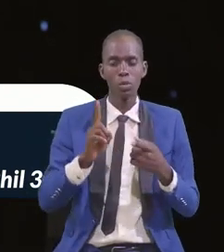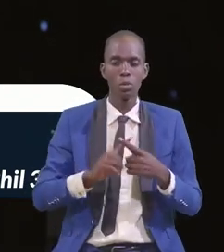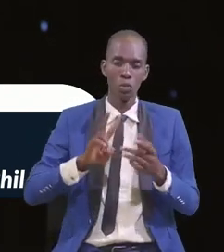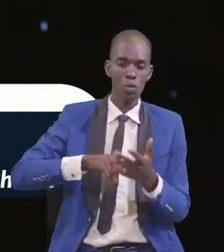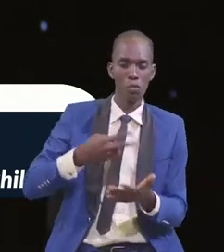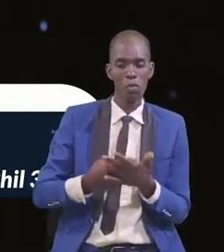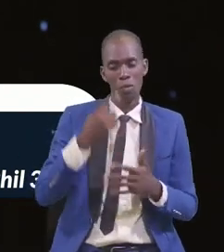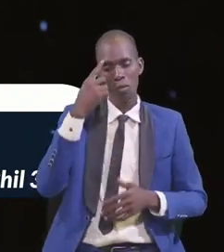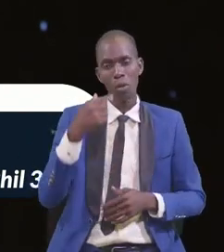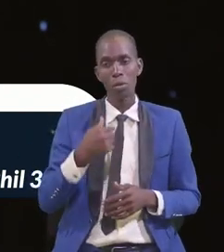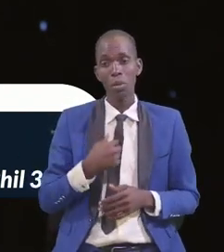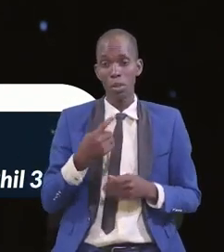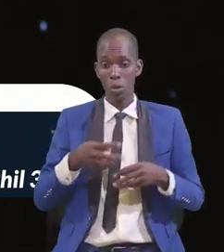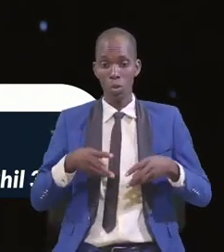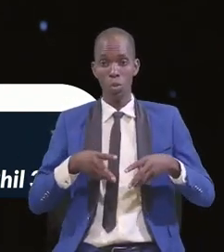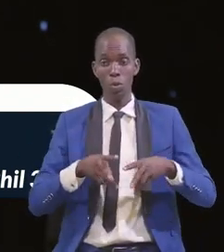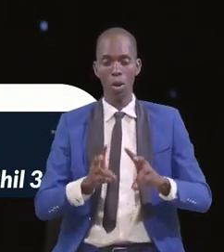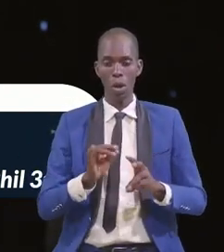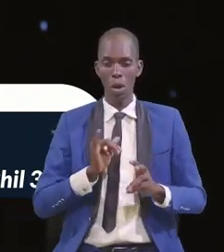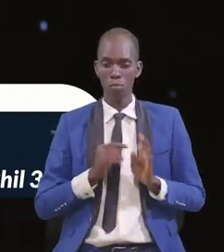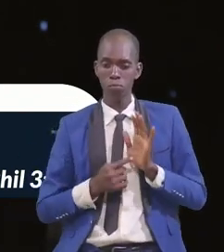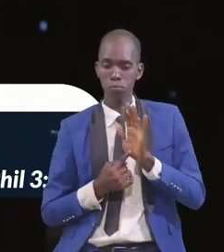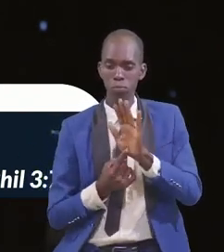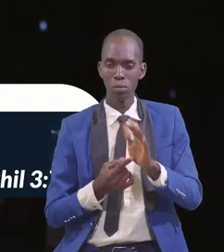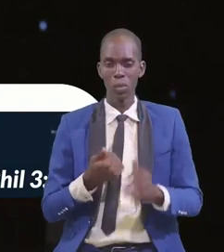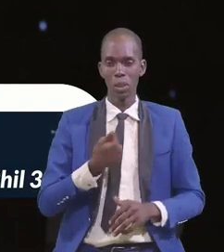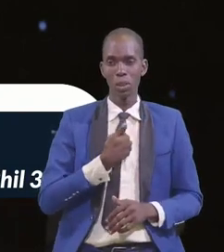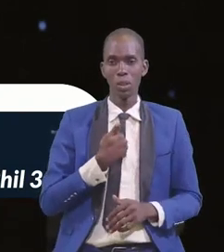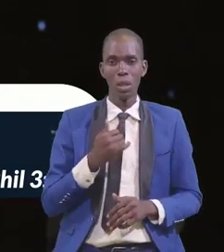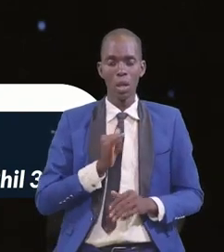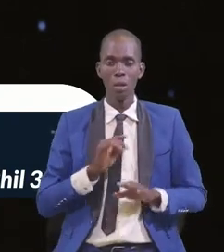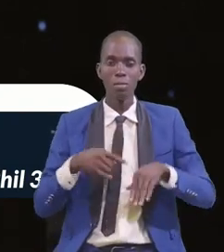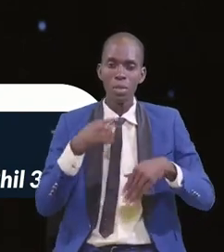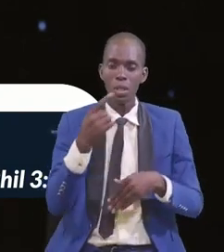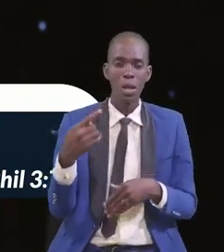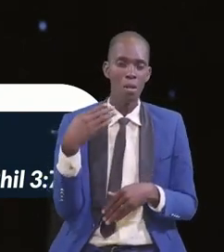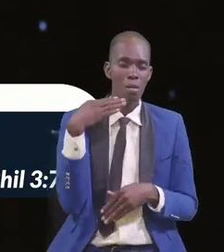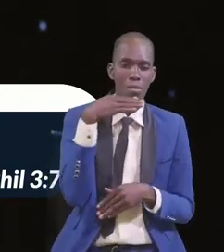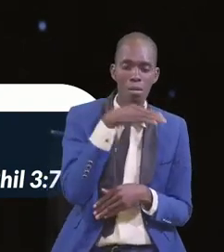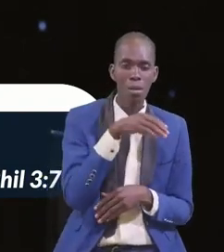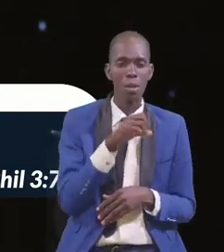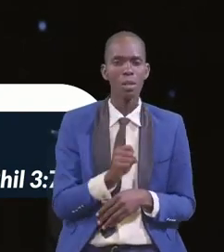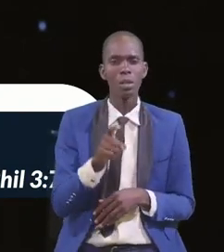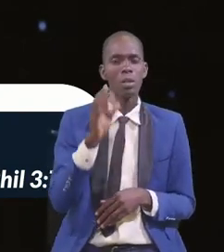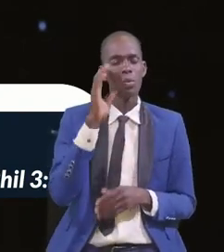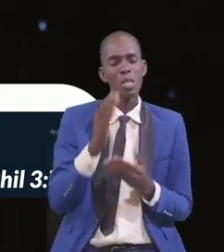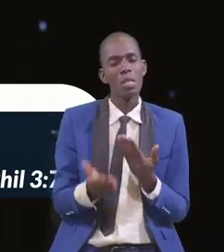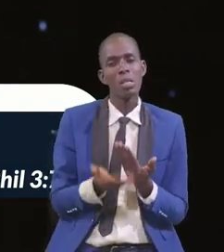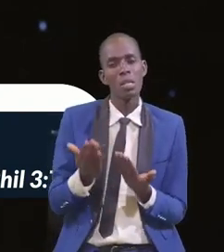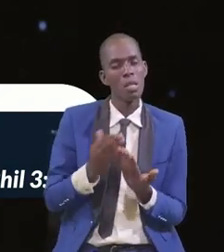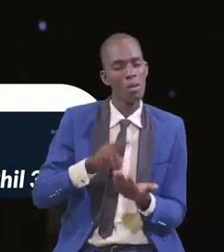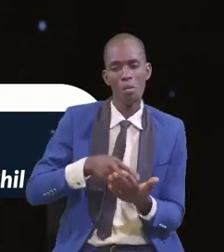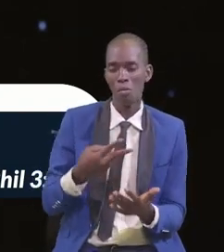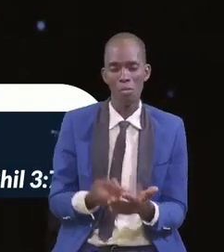the way I position myself and tell them the lies I want to tell them, they cannot shake